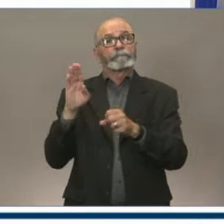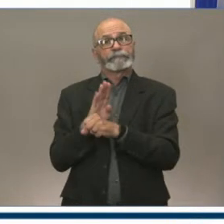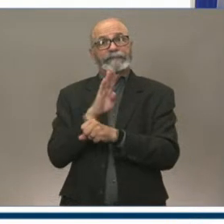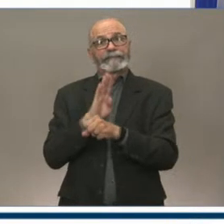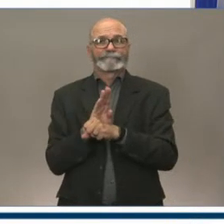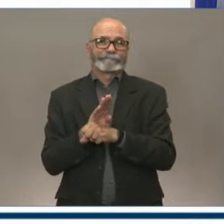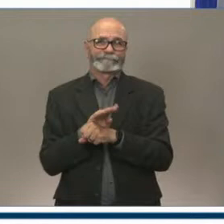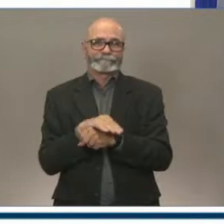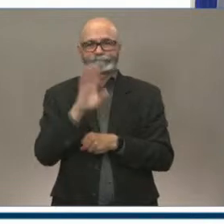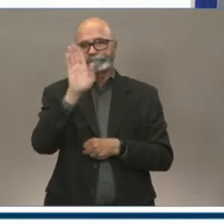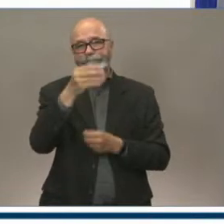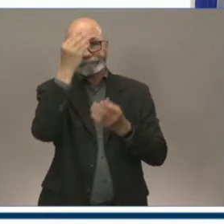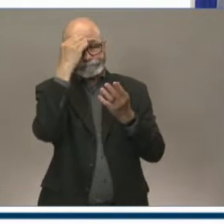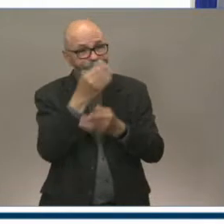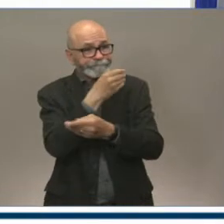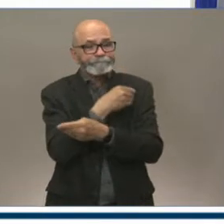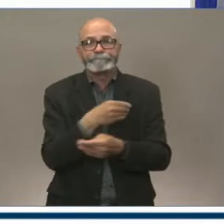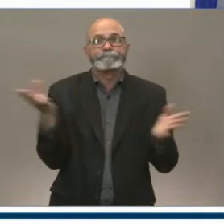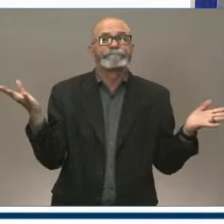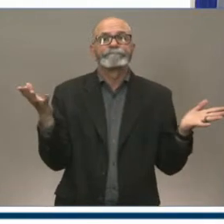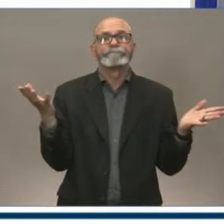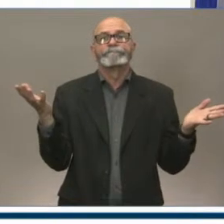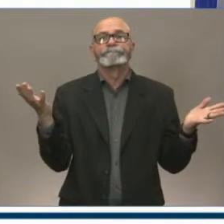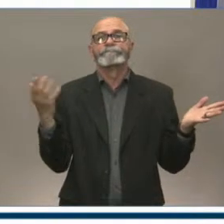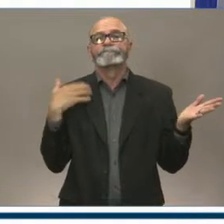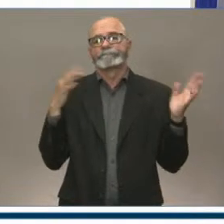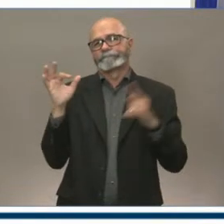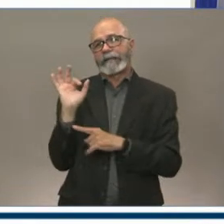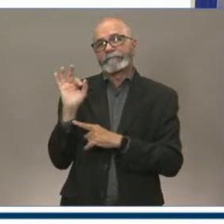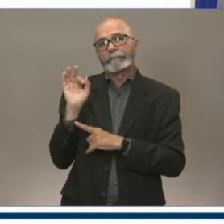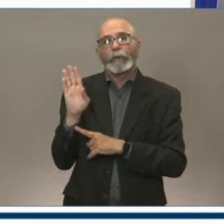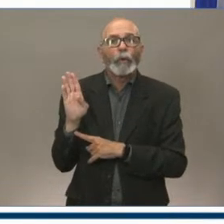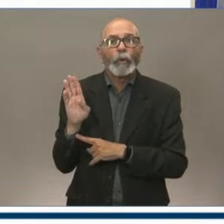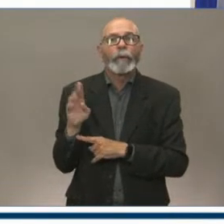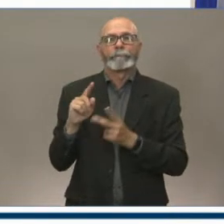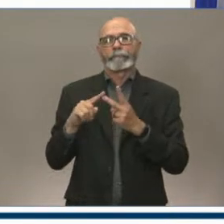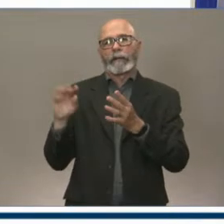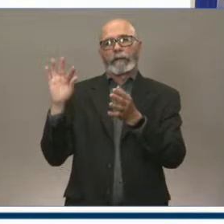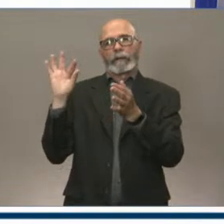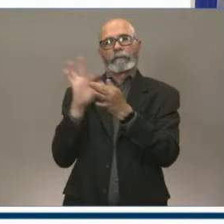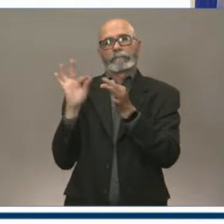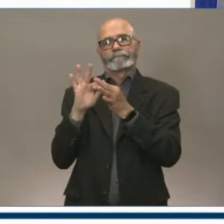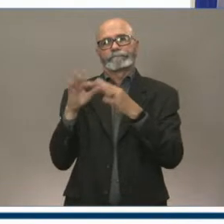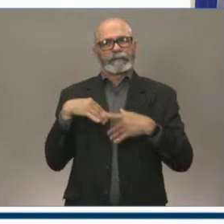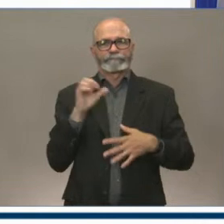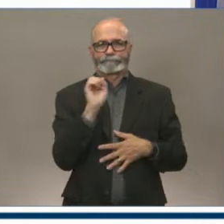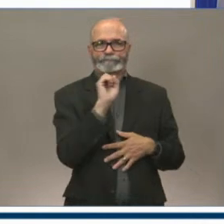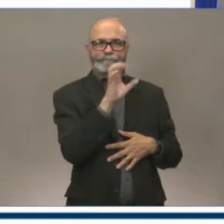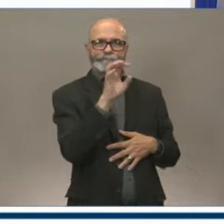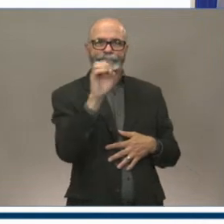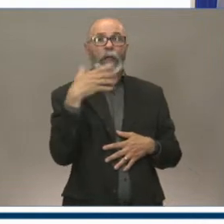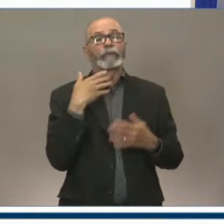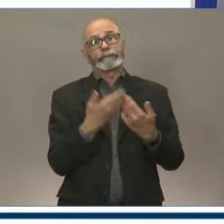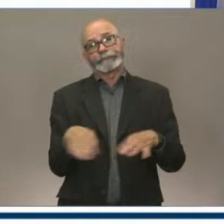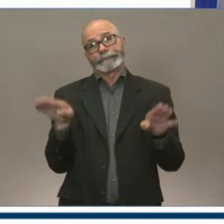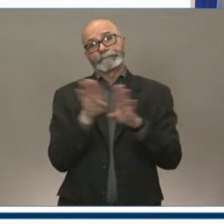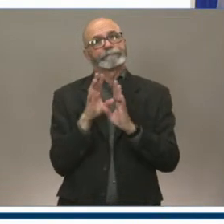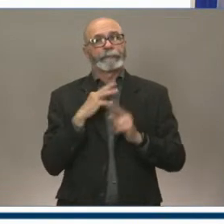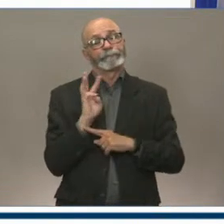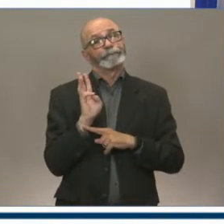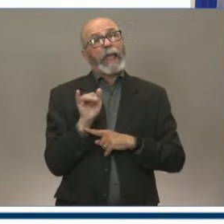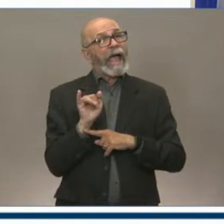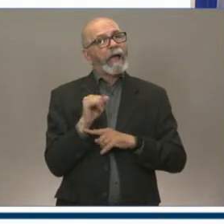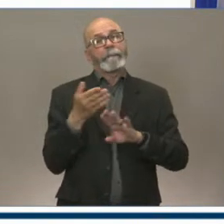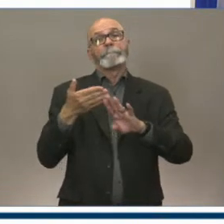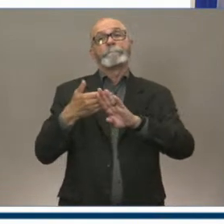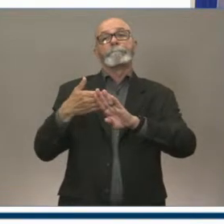on social media, before the sites get listed about the reasons why they're closed. What do you think about that, and would you encourage